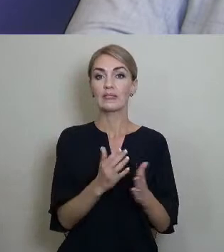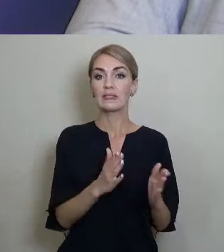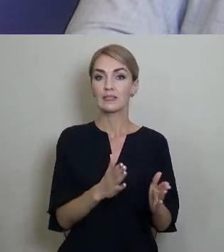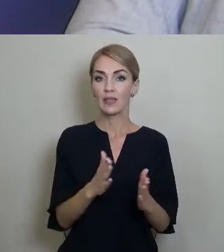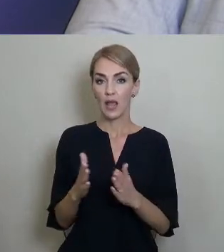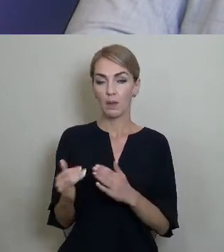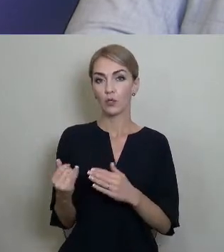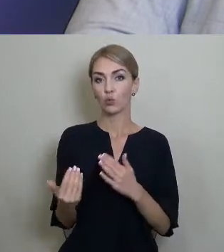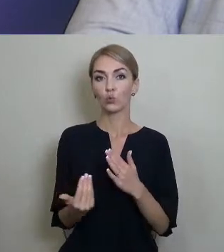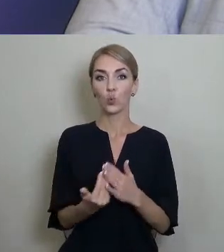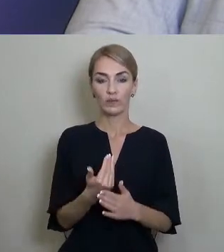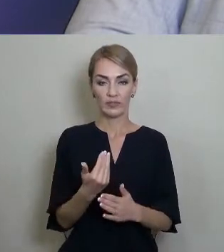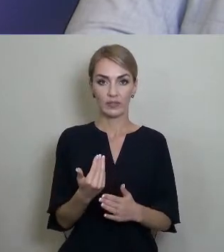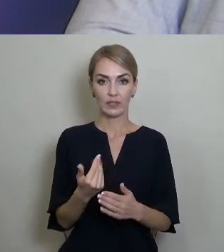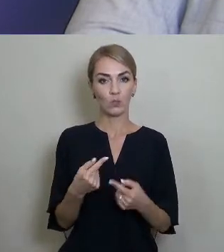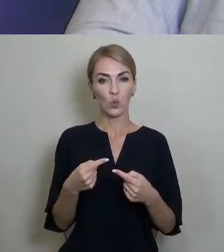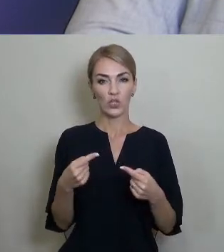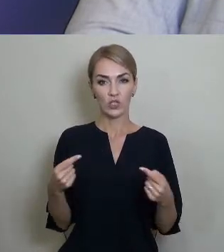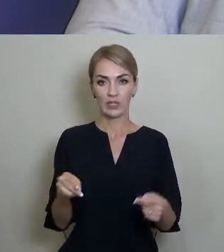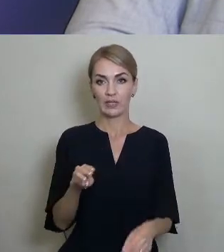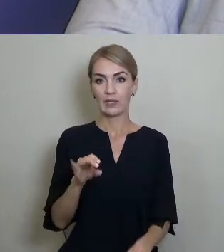precincts.